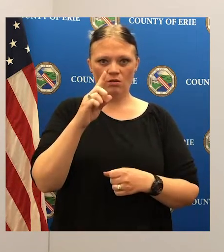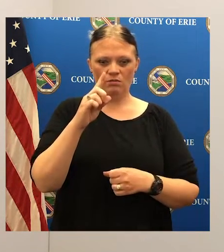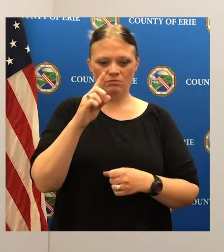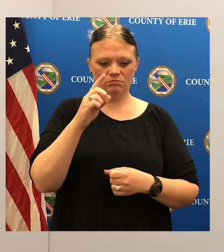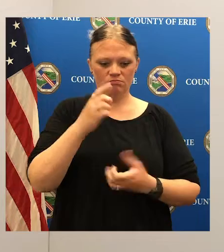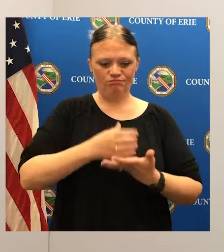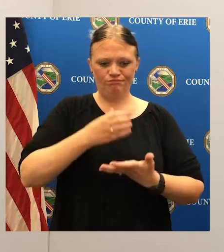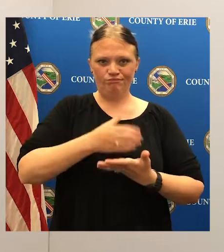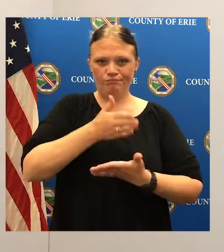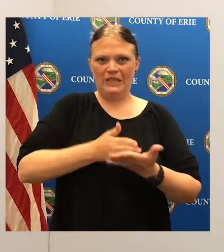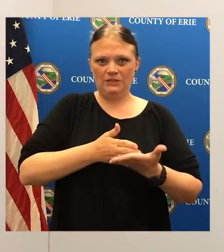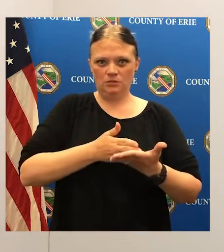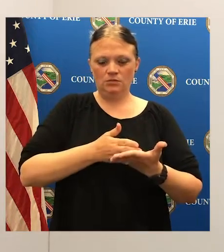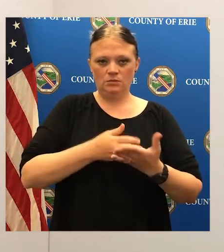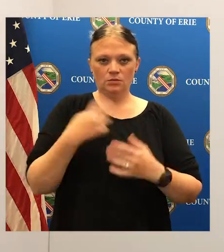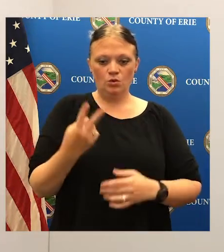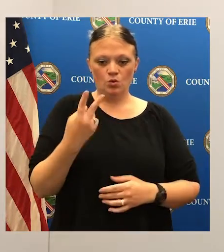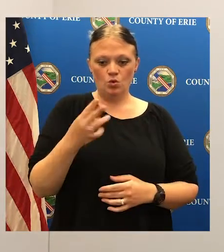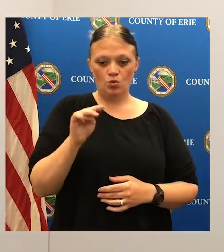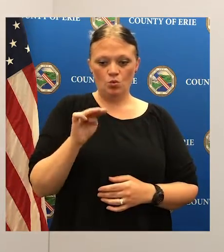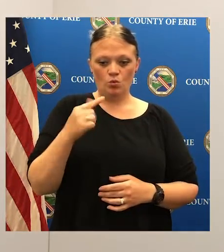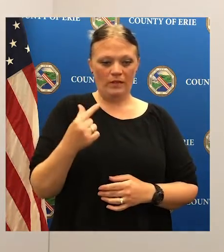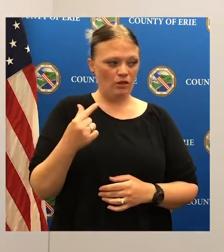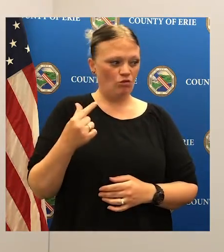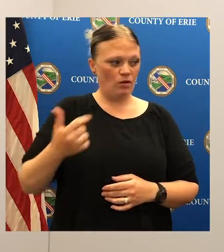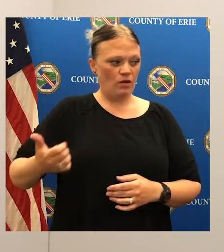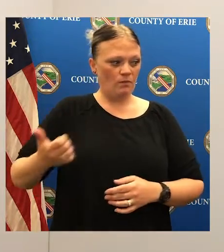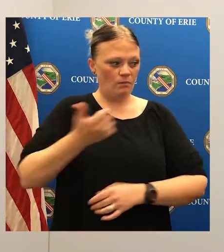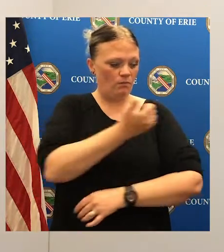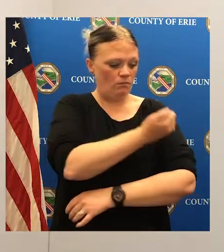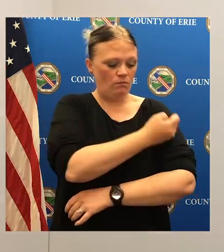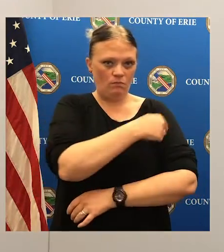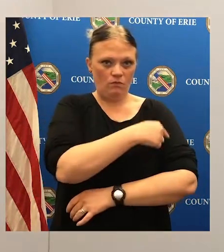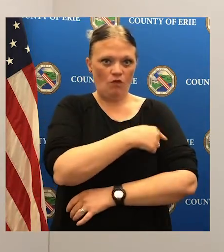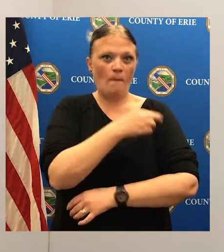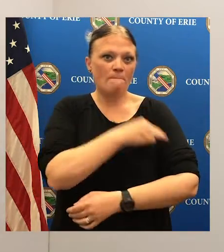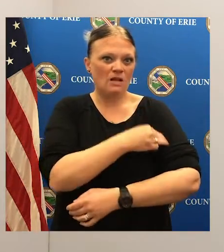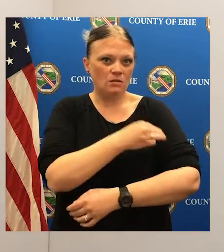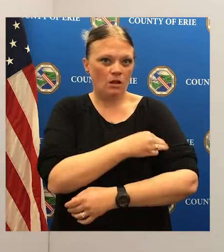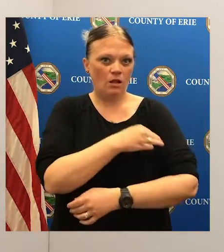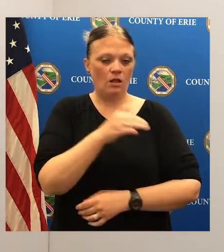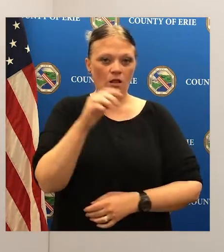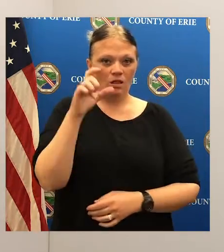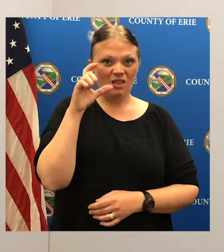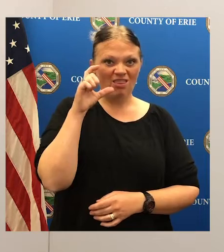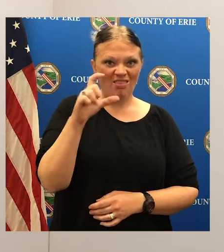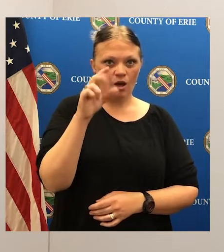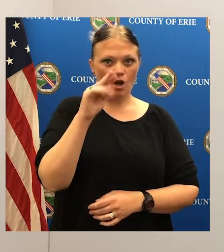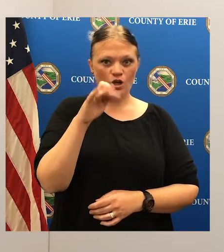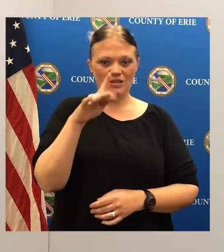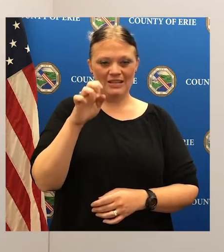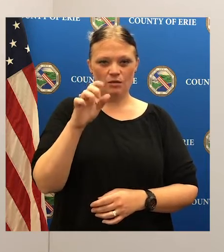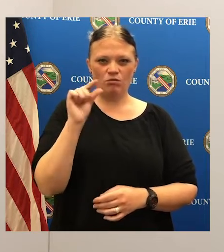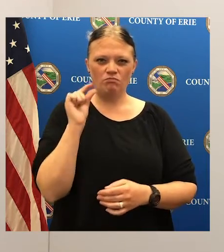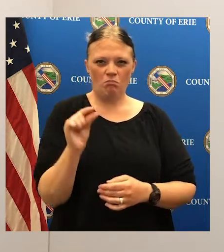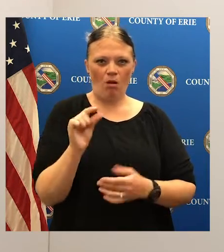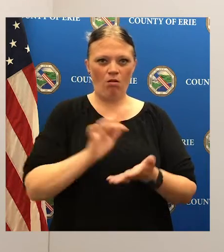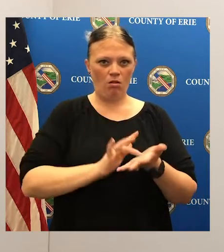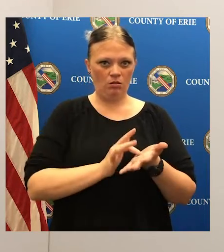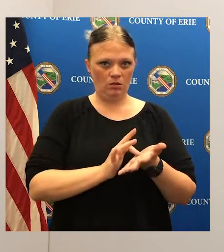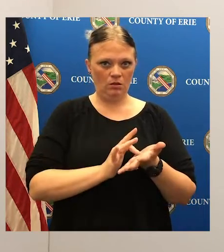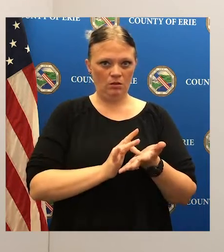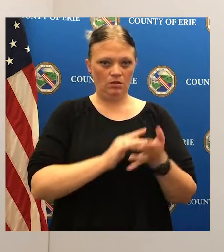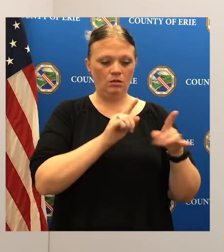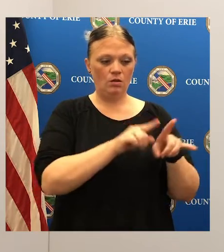1-piece unit. We have the 2 milligram injectable for an intramuscular, large needle, small vial of